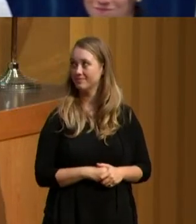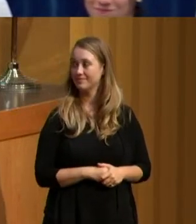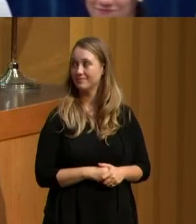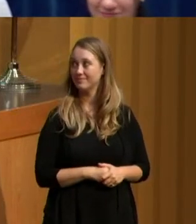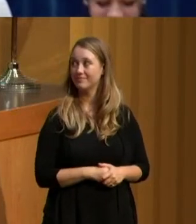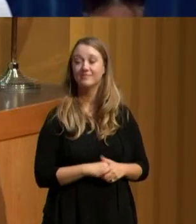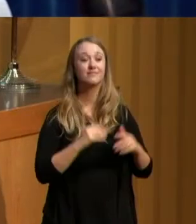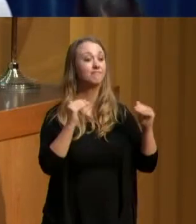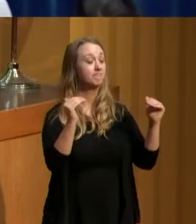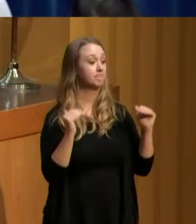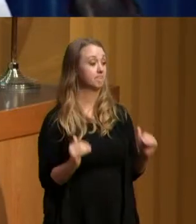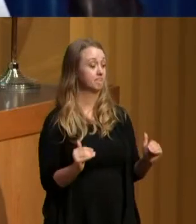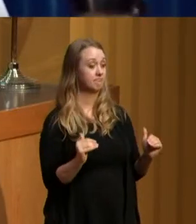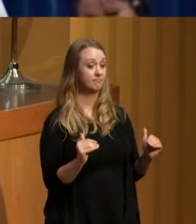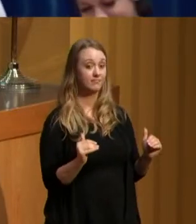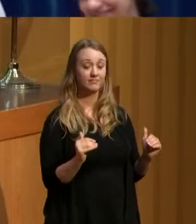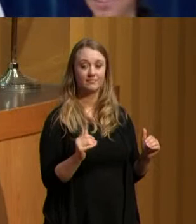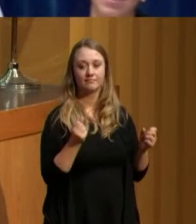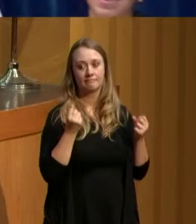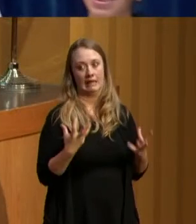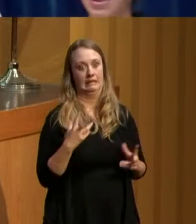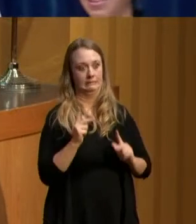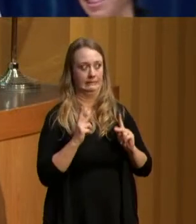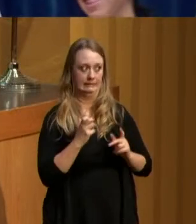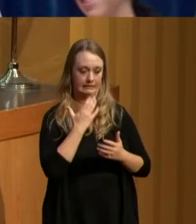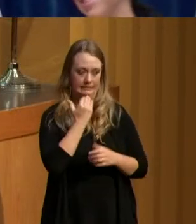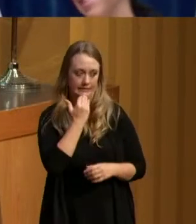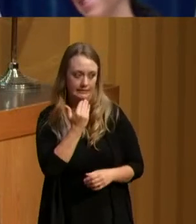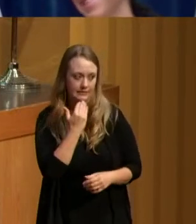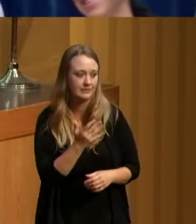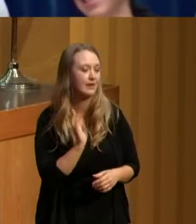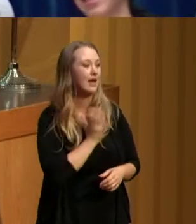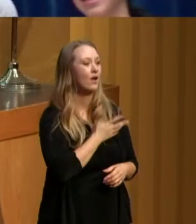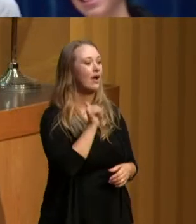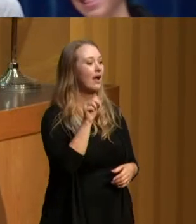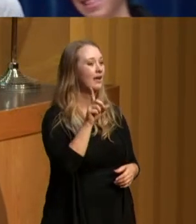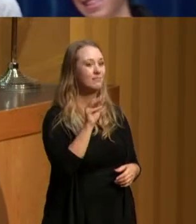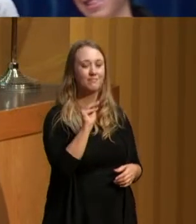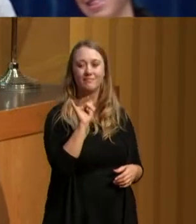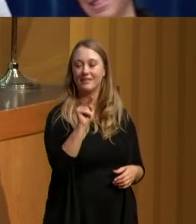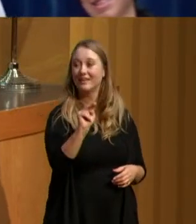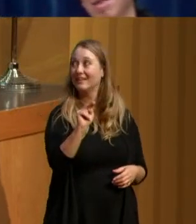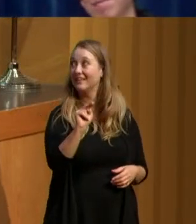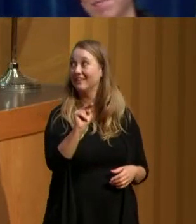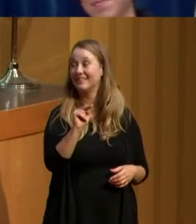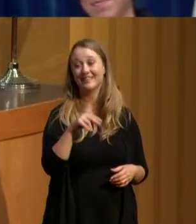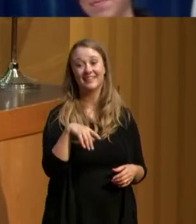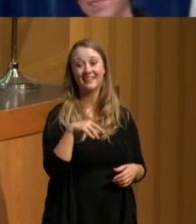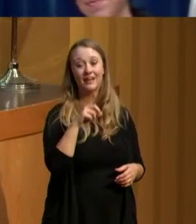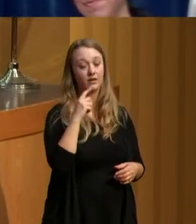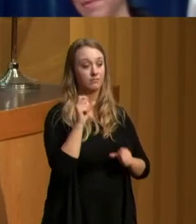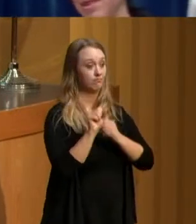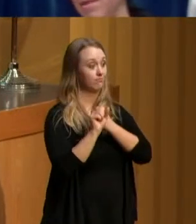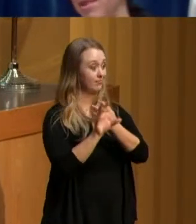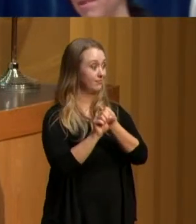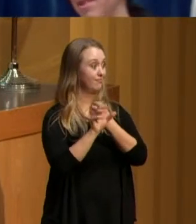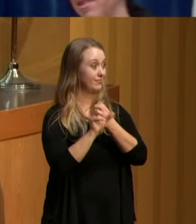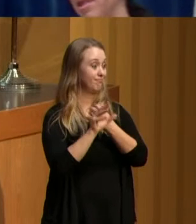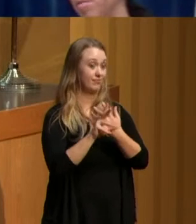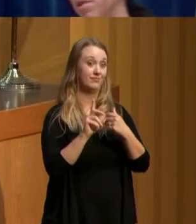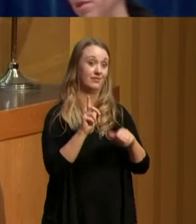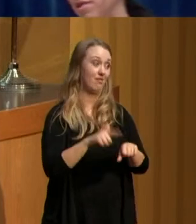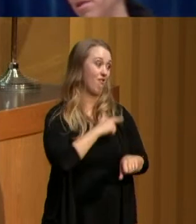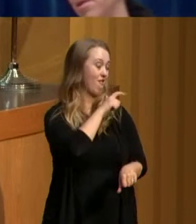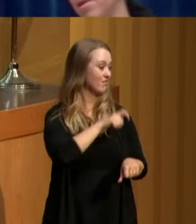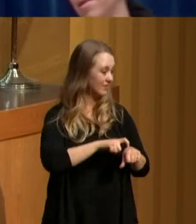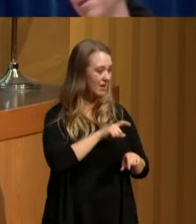Then we go to, again, there's so many people, I just want to make sure. Our admin, I saw her for the first time today in a long time because we've been virtual, but Julie Setzer, she's the